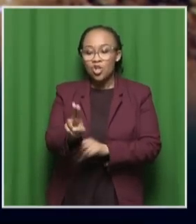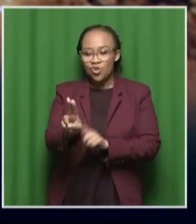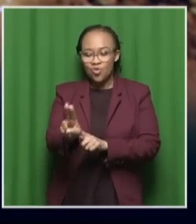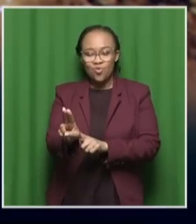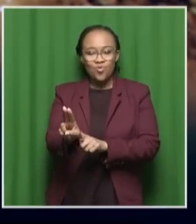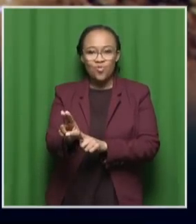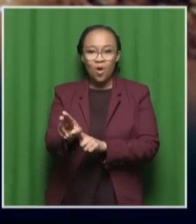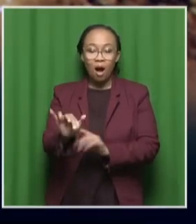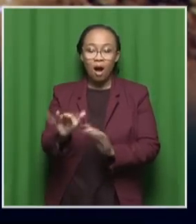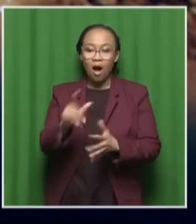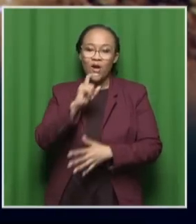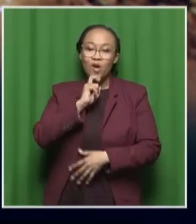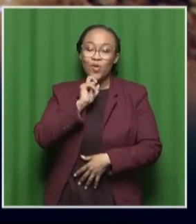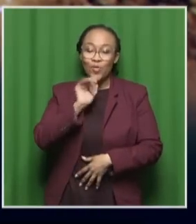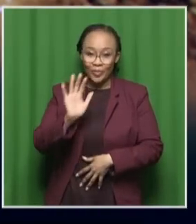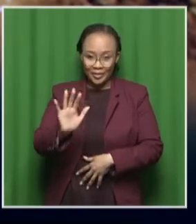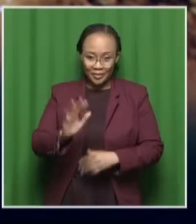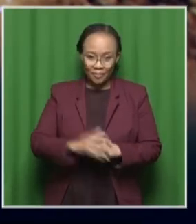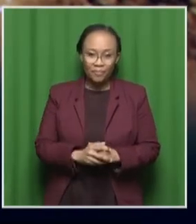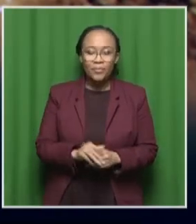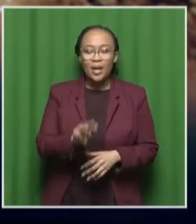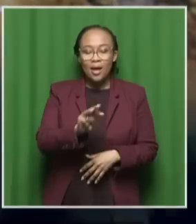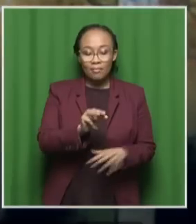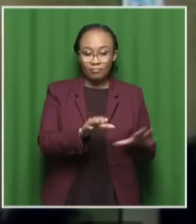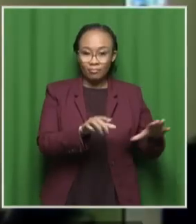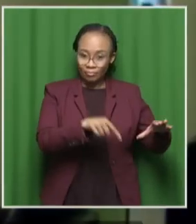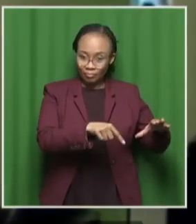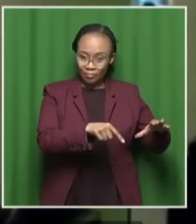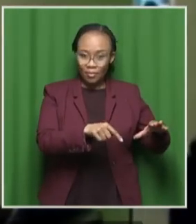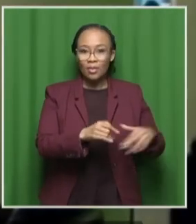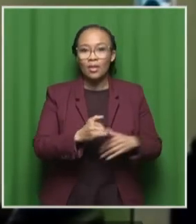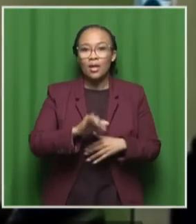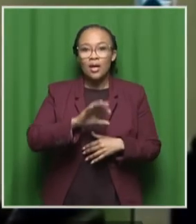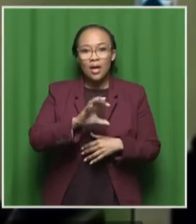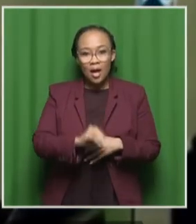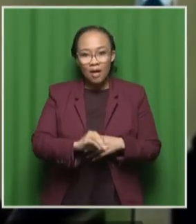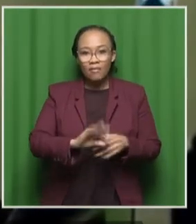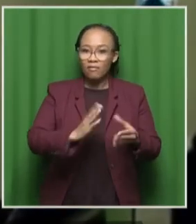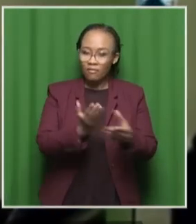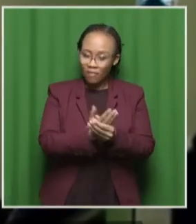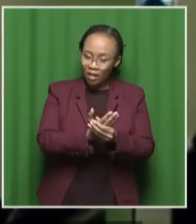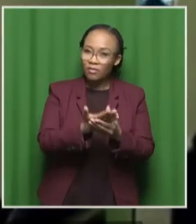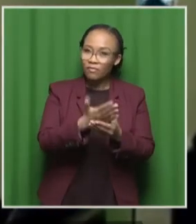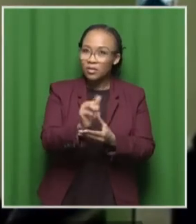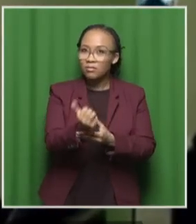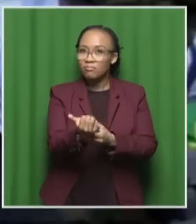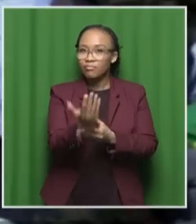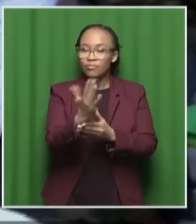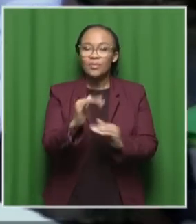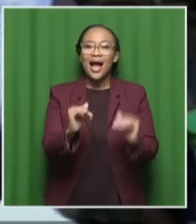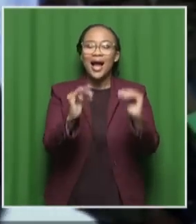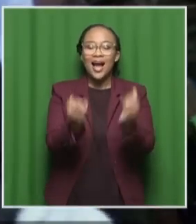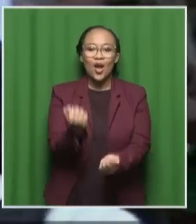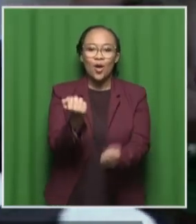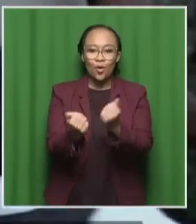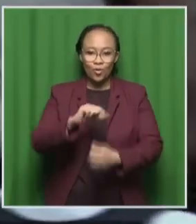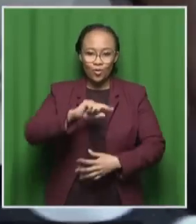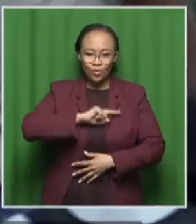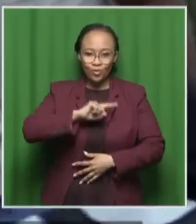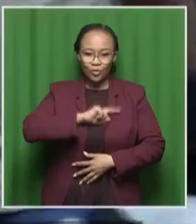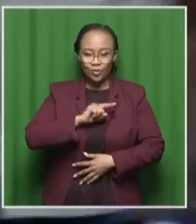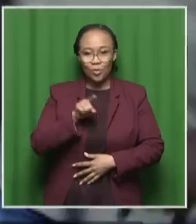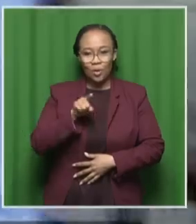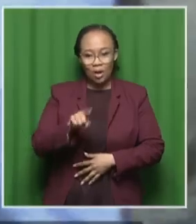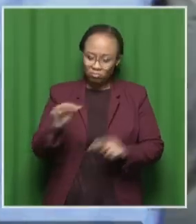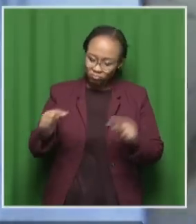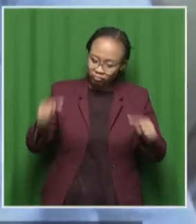GNU. Now, the MK party filed urgent papers in the High Court in July to challenge the SABC's use